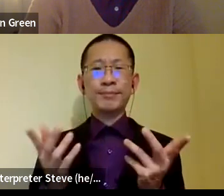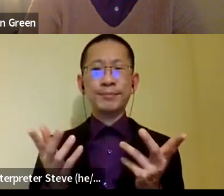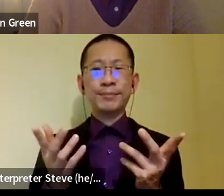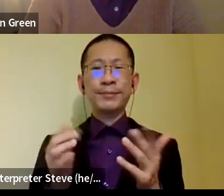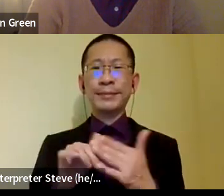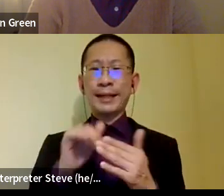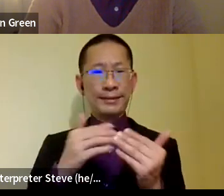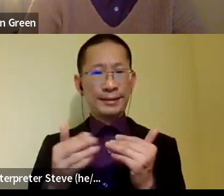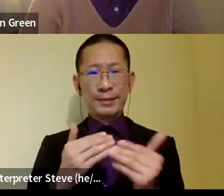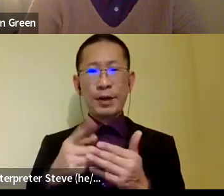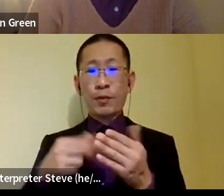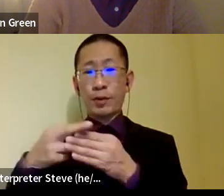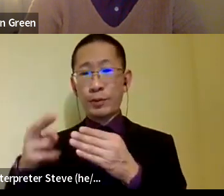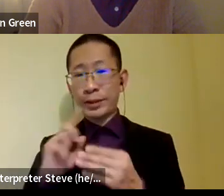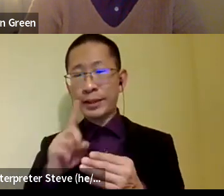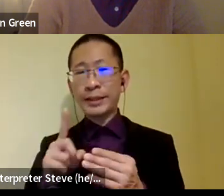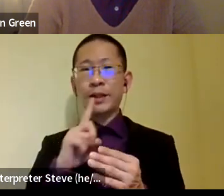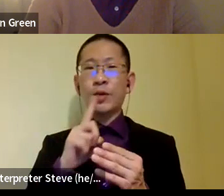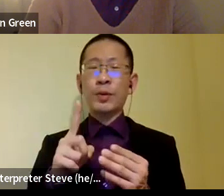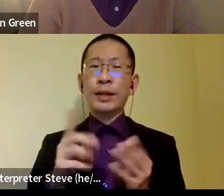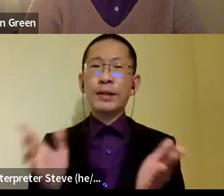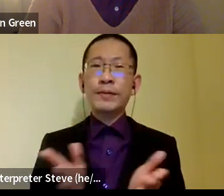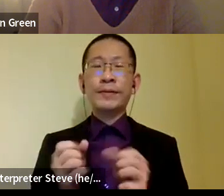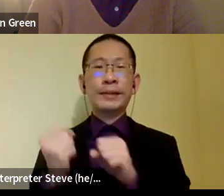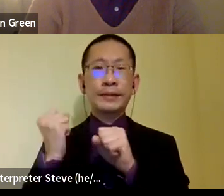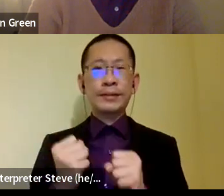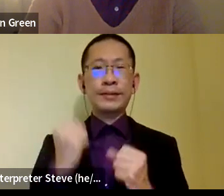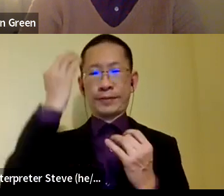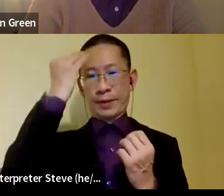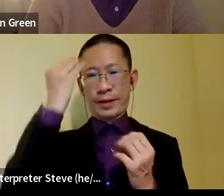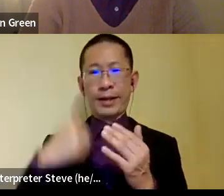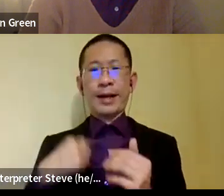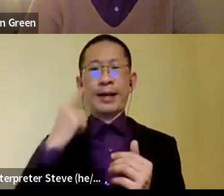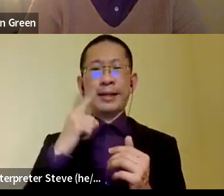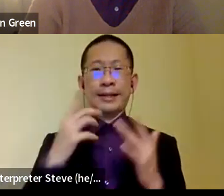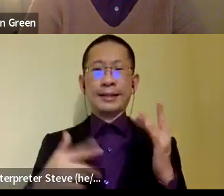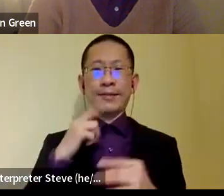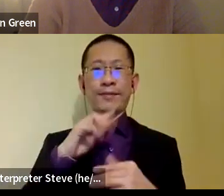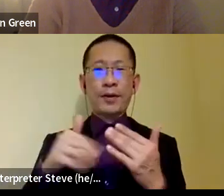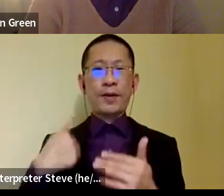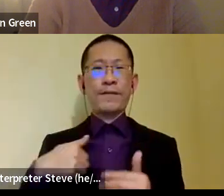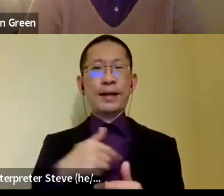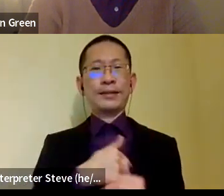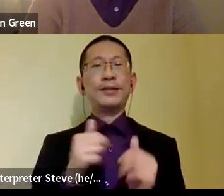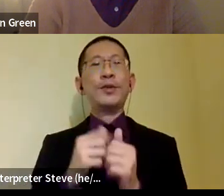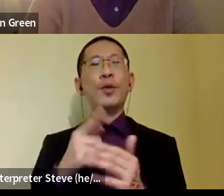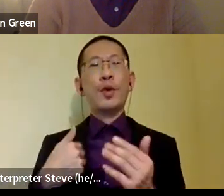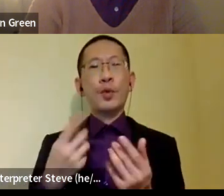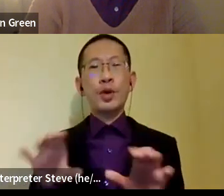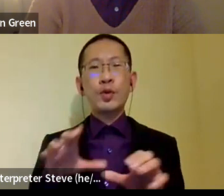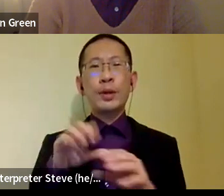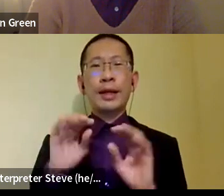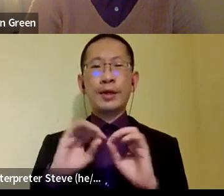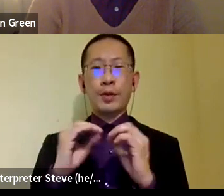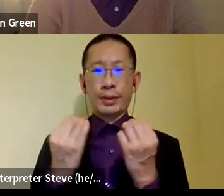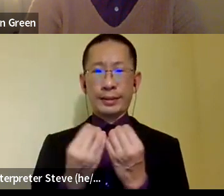that it doesn't matter what the result is, it really provokes a deep sense of thought that I think is exciting for all of us in terms of what we do within the